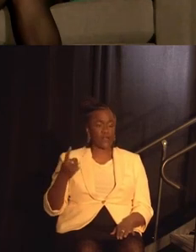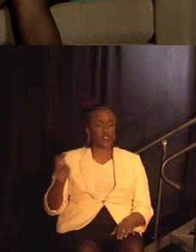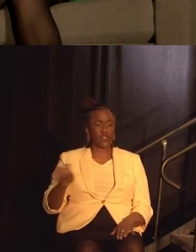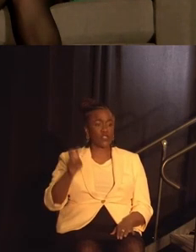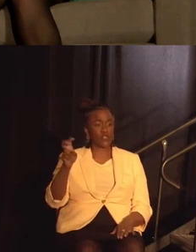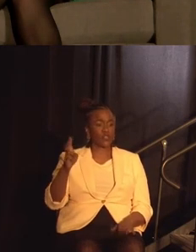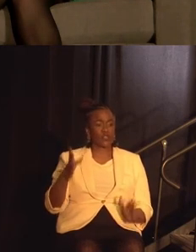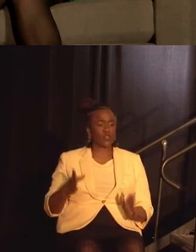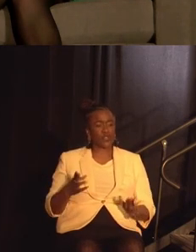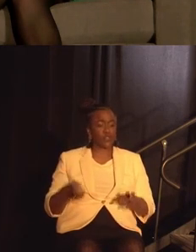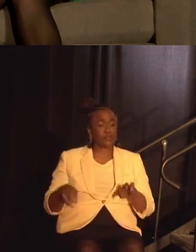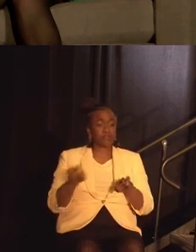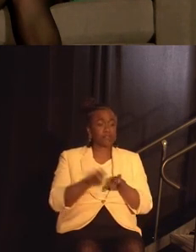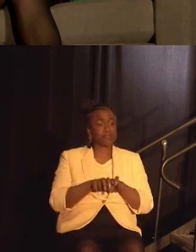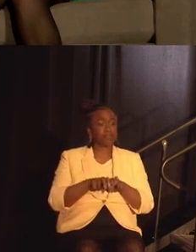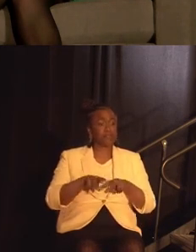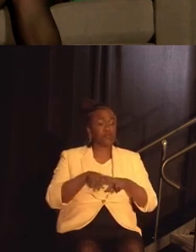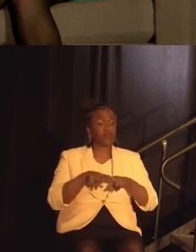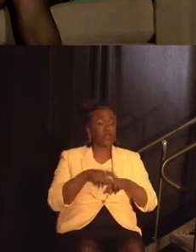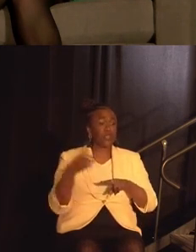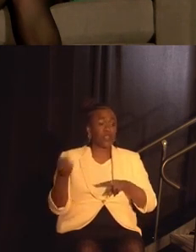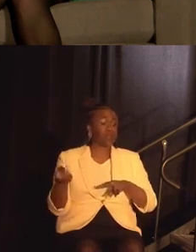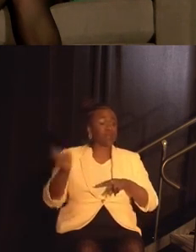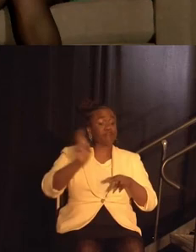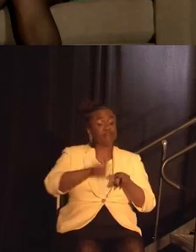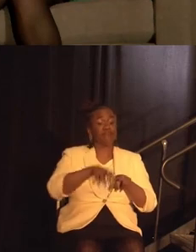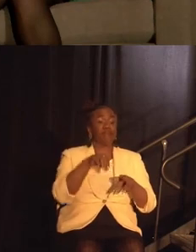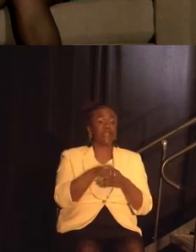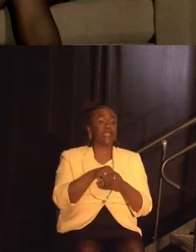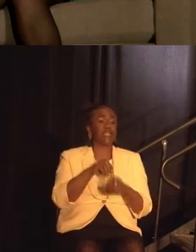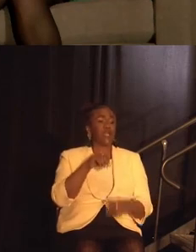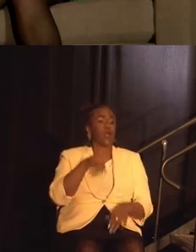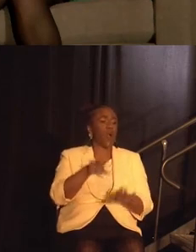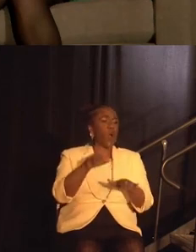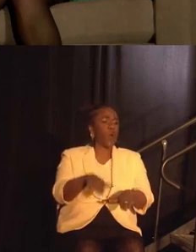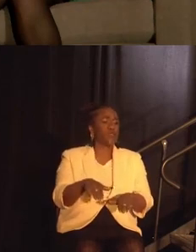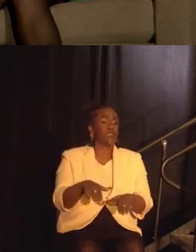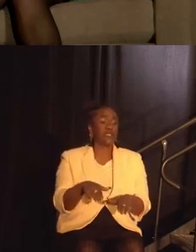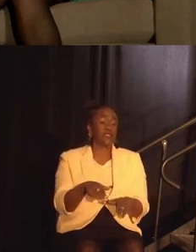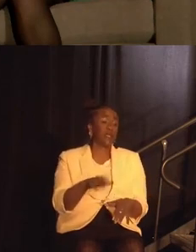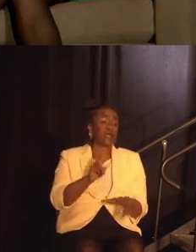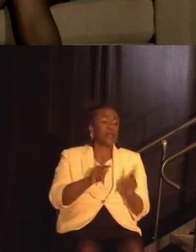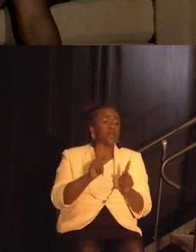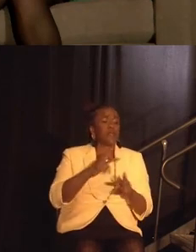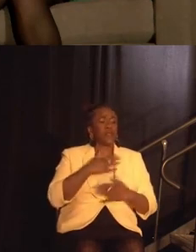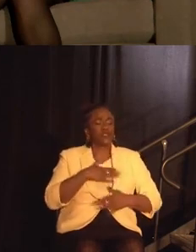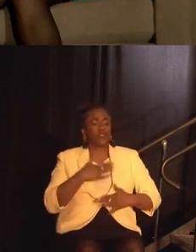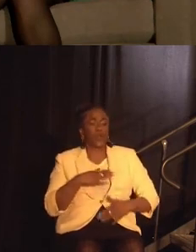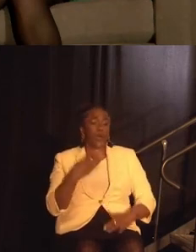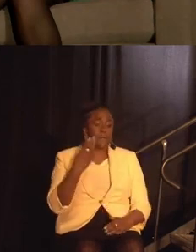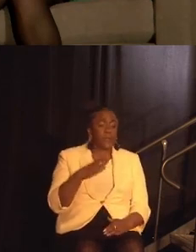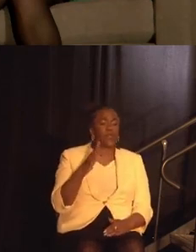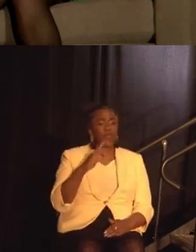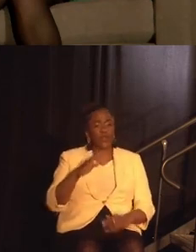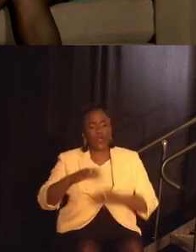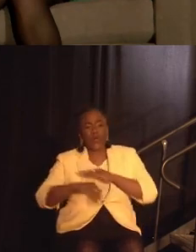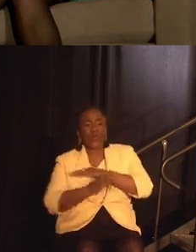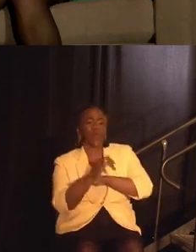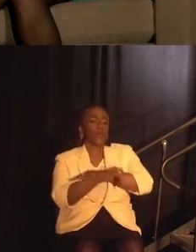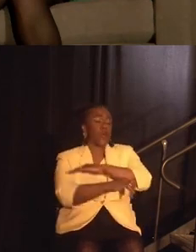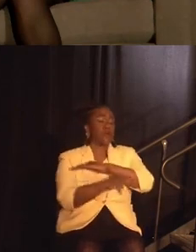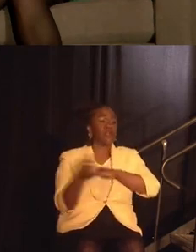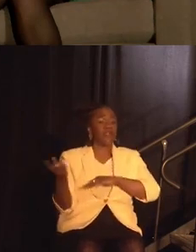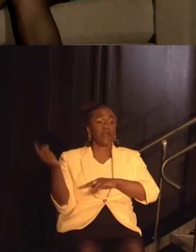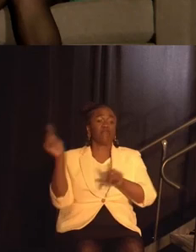train. Tourists came to stick their toes in the Atlantic Ocean, steel blue, the color of whales they'll never see. They came to